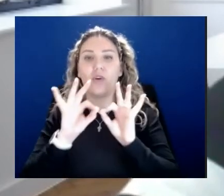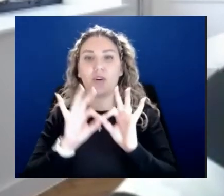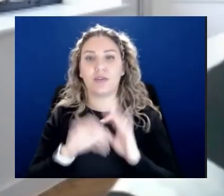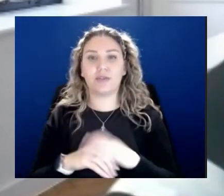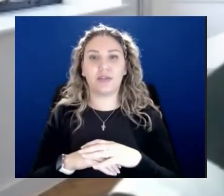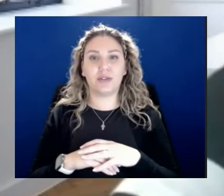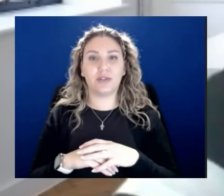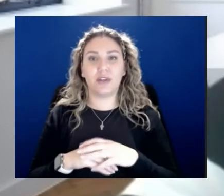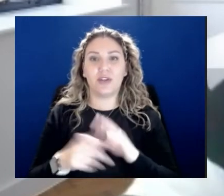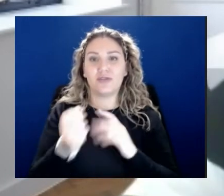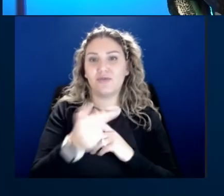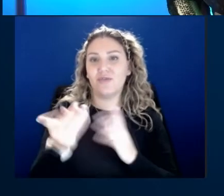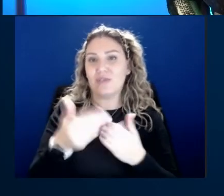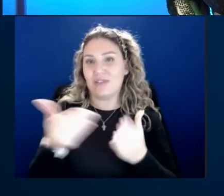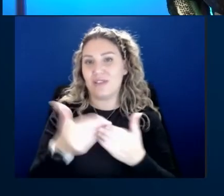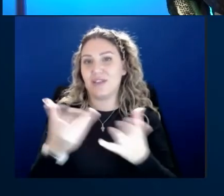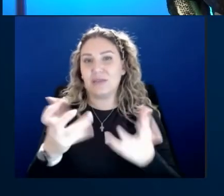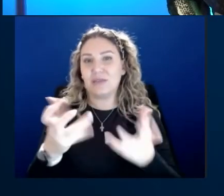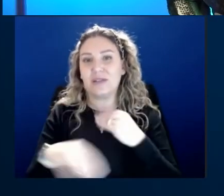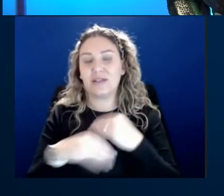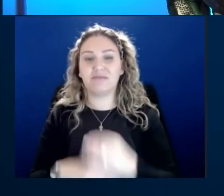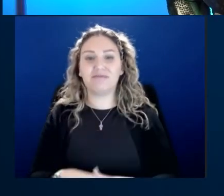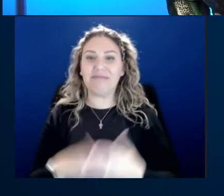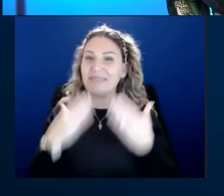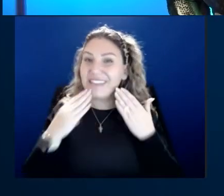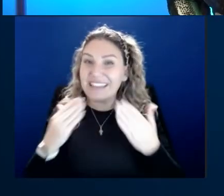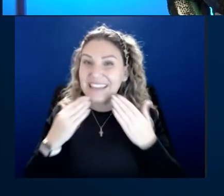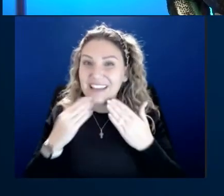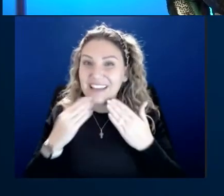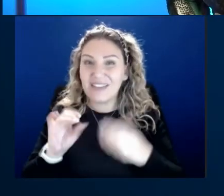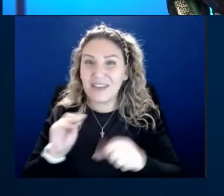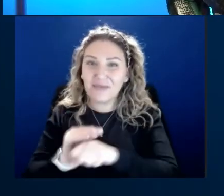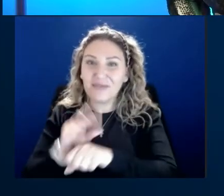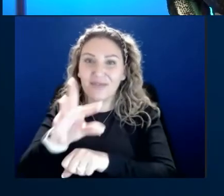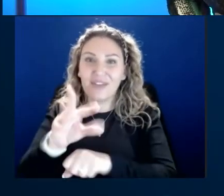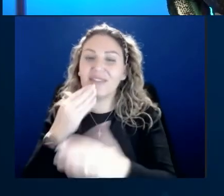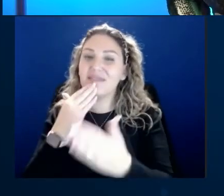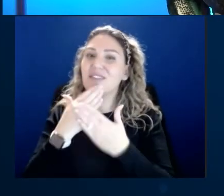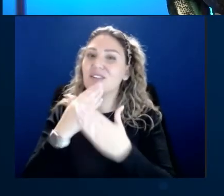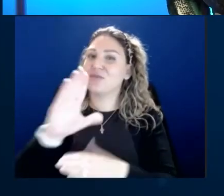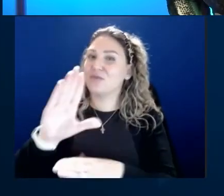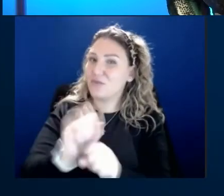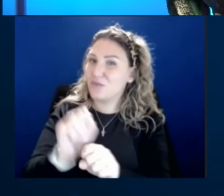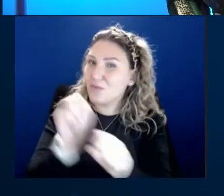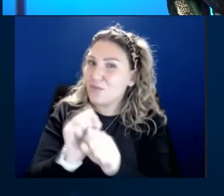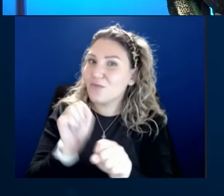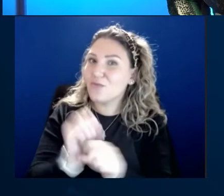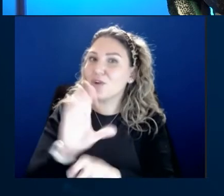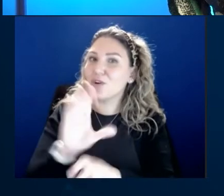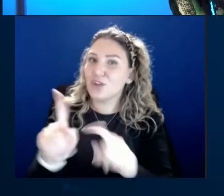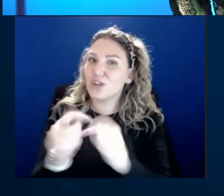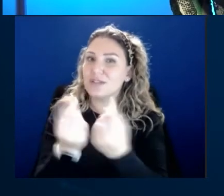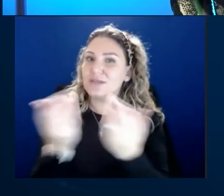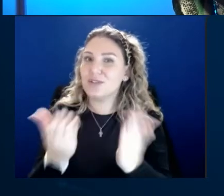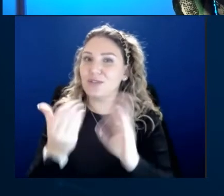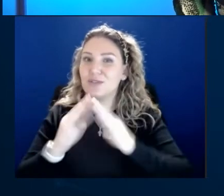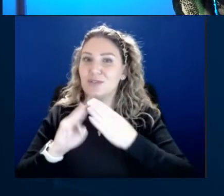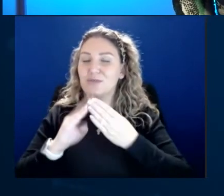just a few things that I would add. Great. Thank you for that advice, and thank you for the work you and your teams are doing here in our community. We appreciate